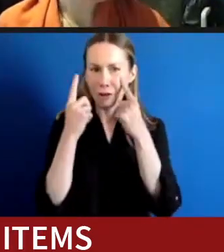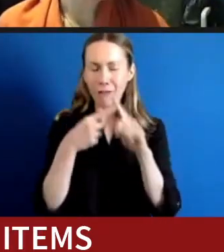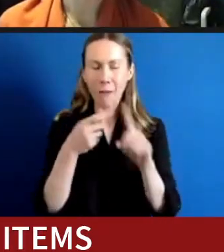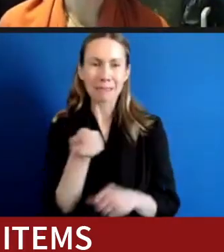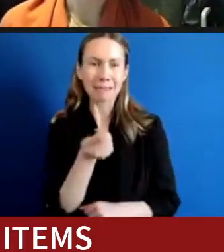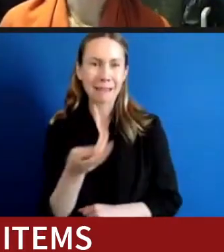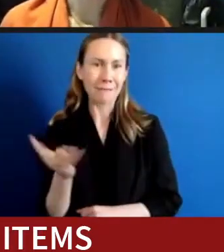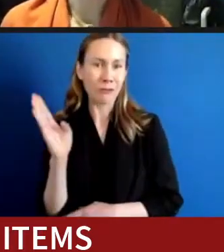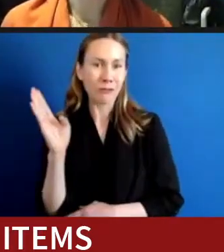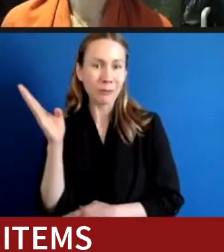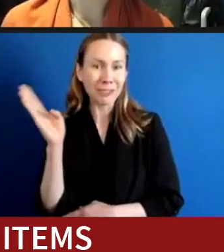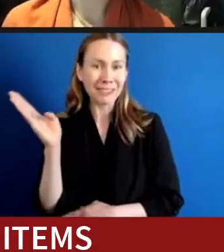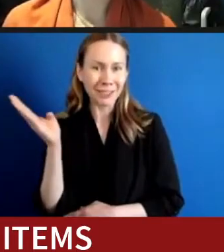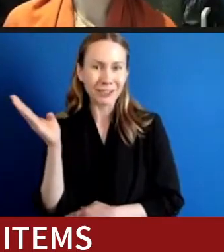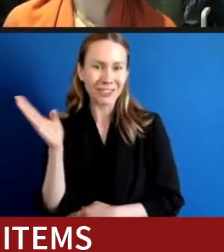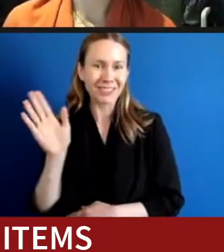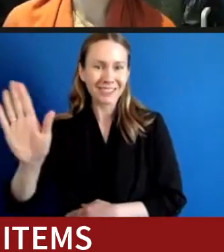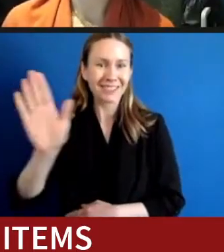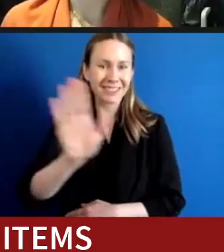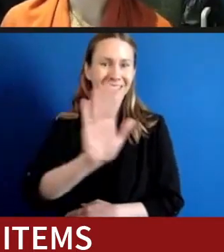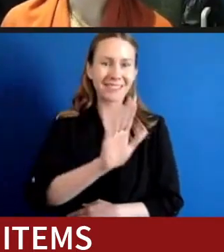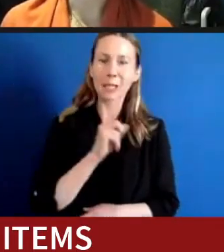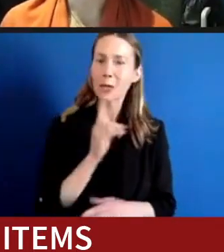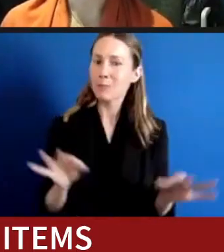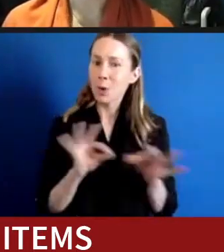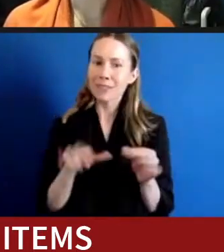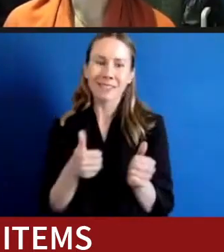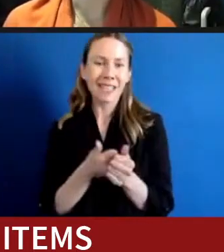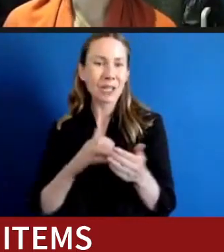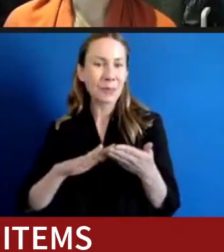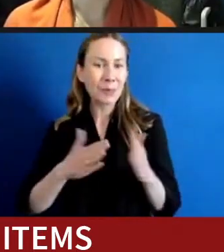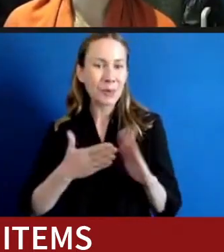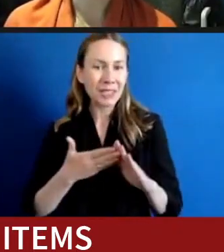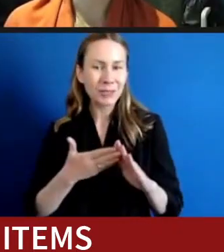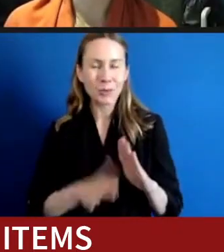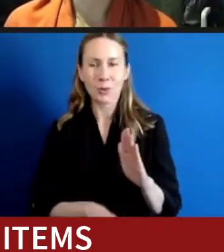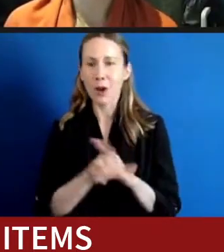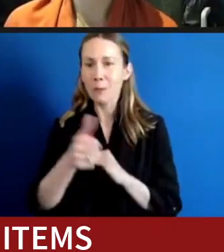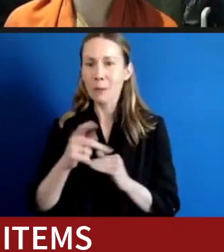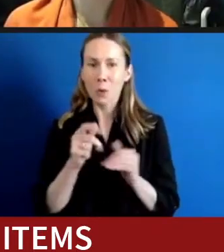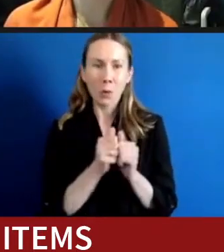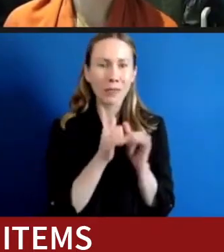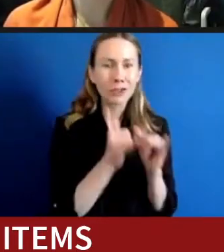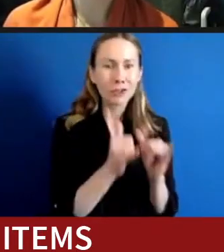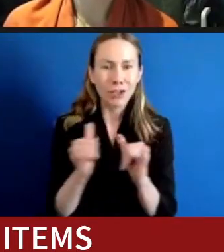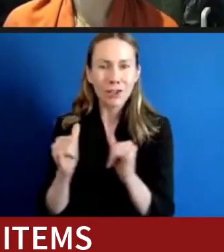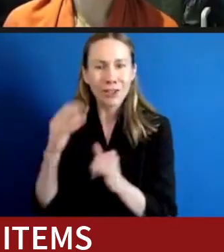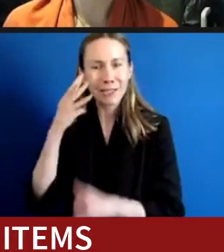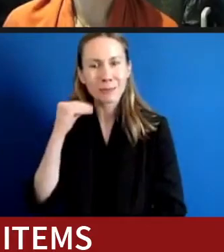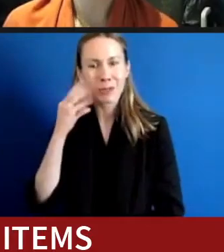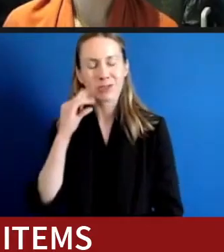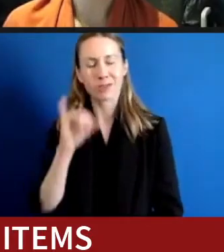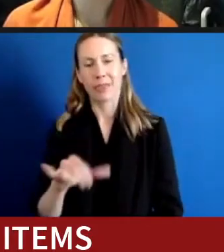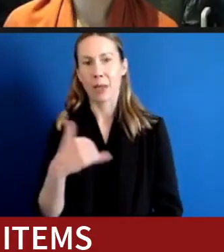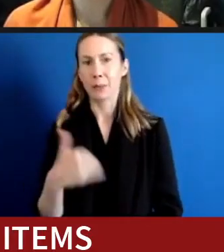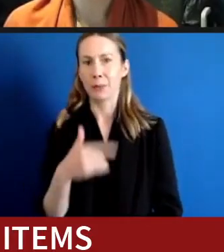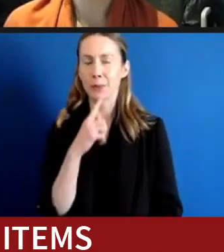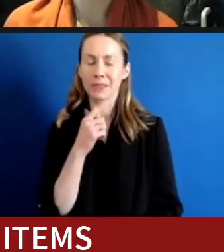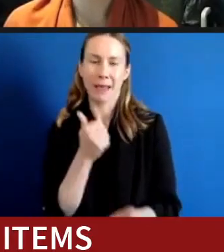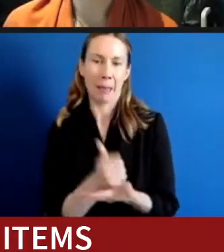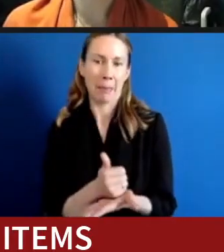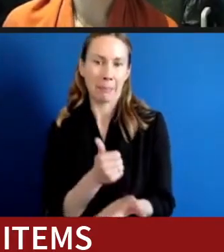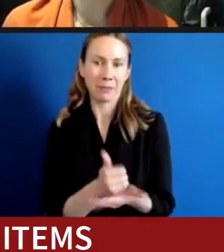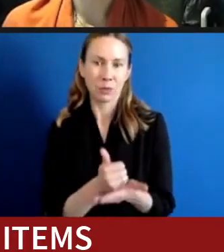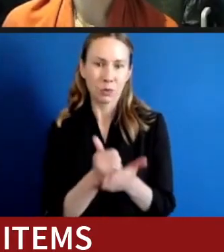of your presentations, kind of the importance of community and finding other people with these shared experiences has really helped to drive you